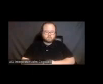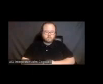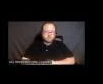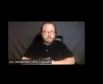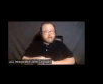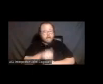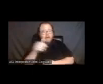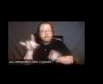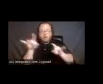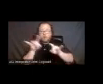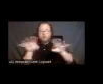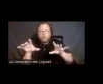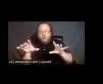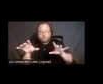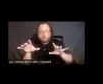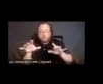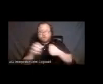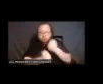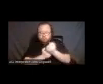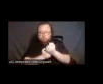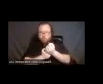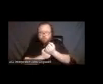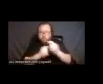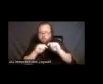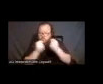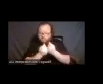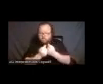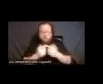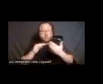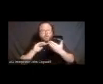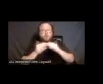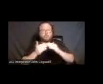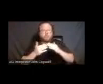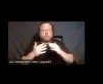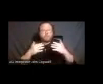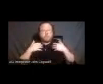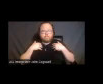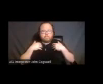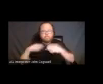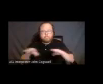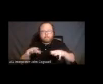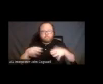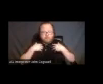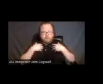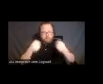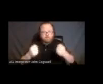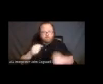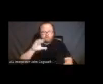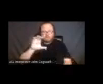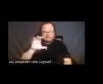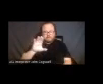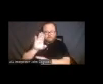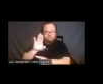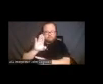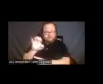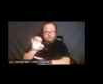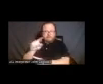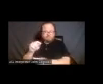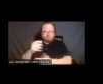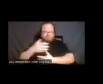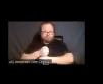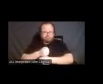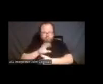Another crisis response program or team is the Community Behavioral Health Assessment Teams, or CBAT for short. These are